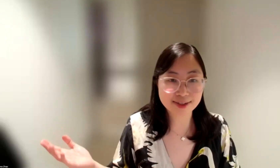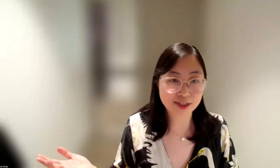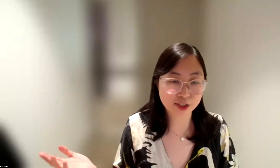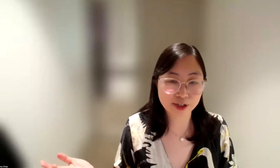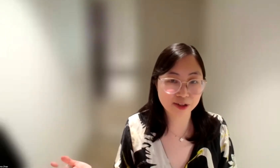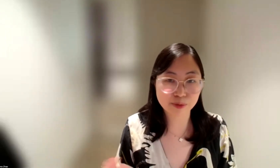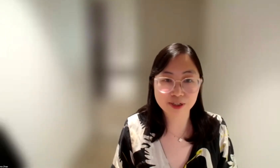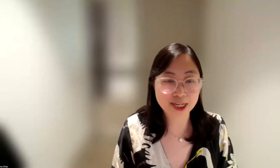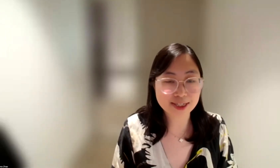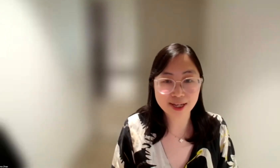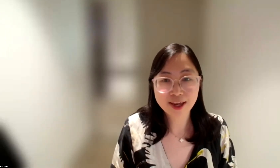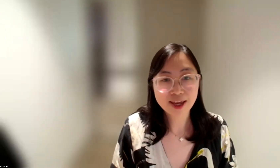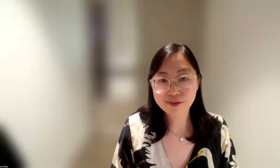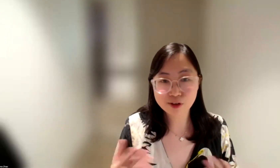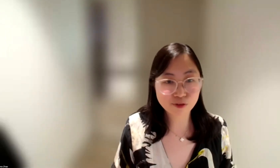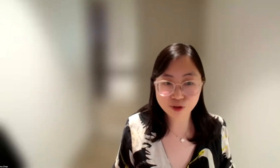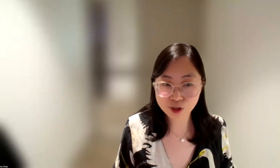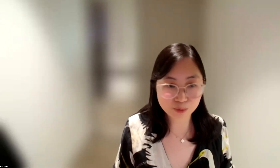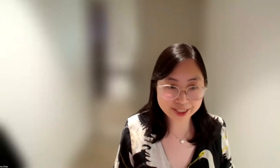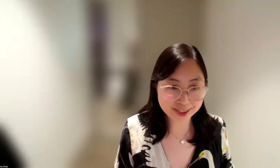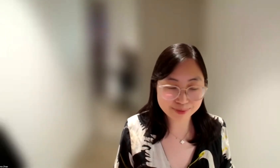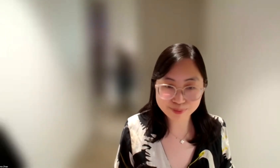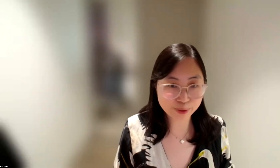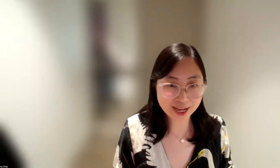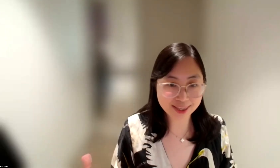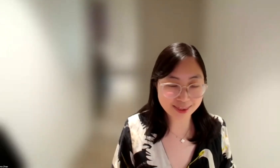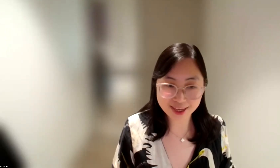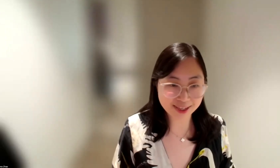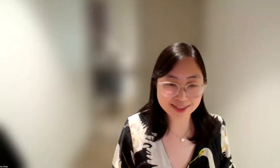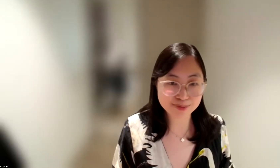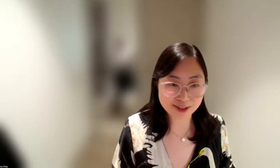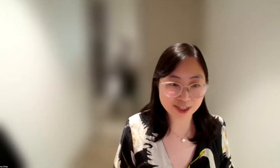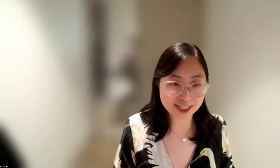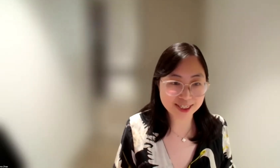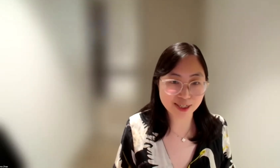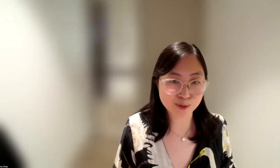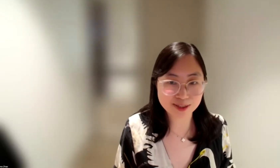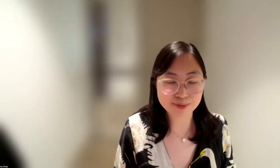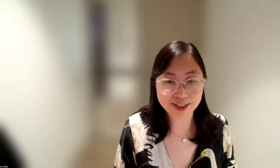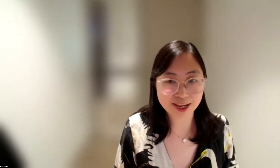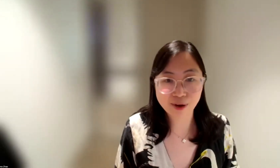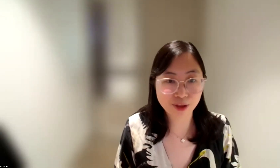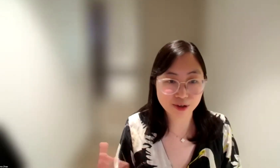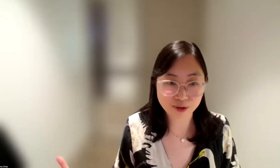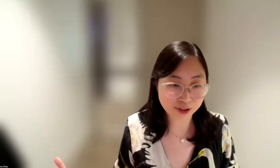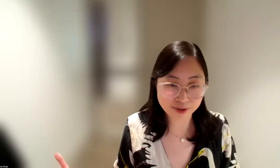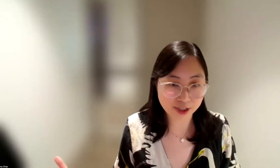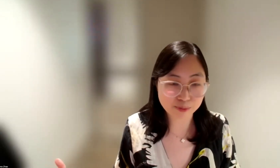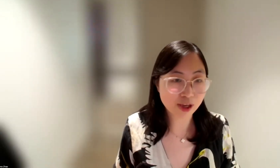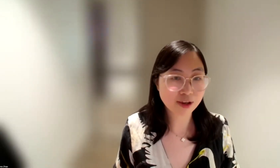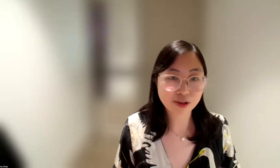alongside existing curriculum content. Even if you don't want to put anything that's specific to intellectual disability health in